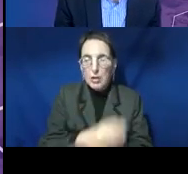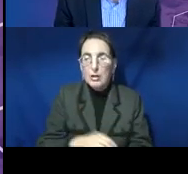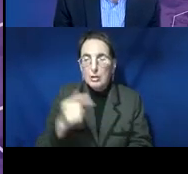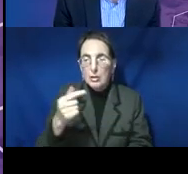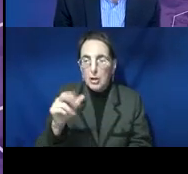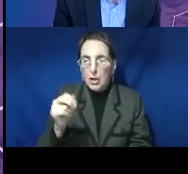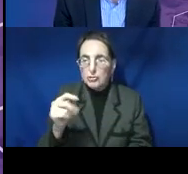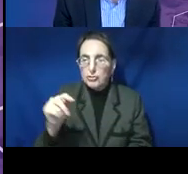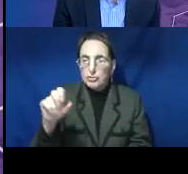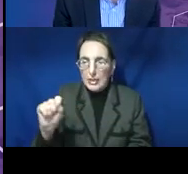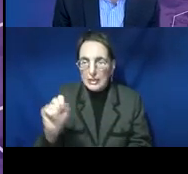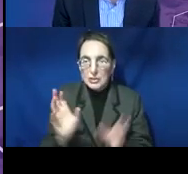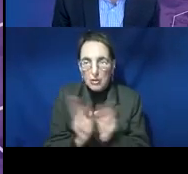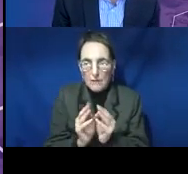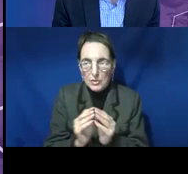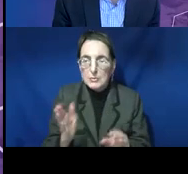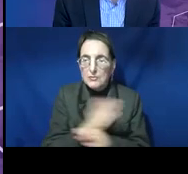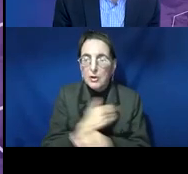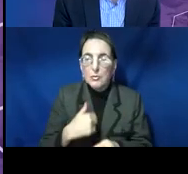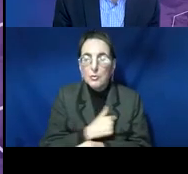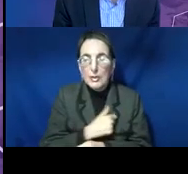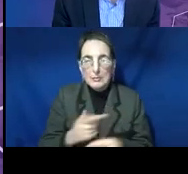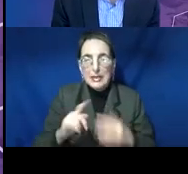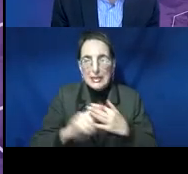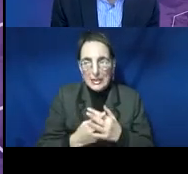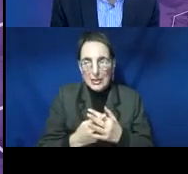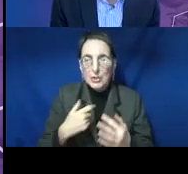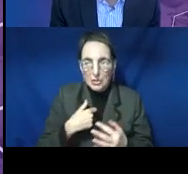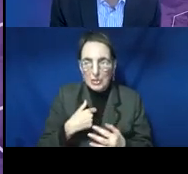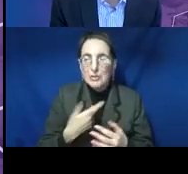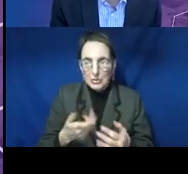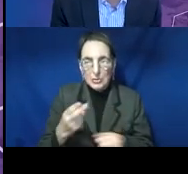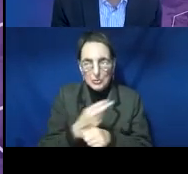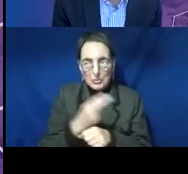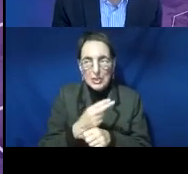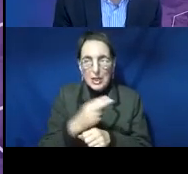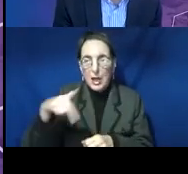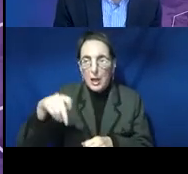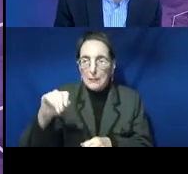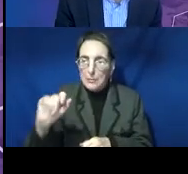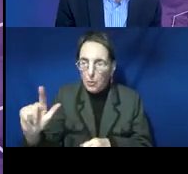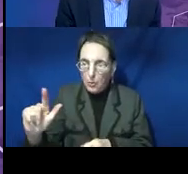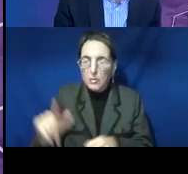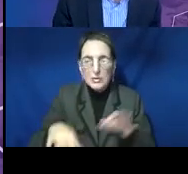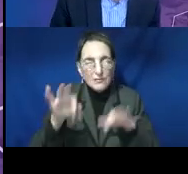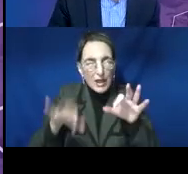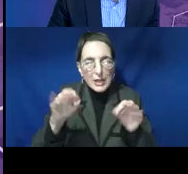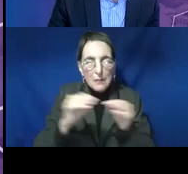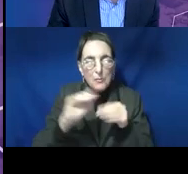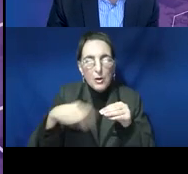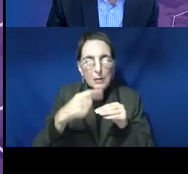take a poll to find out a little bit more about you. You may only be able to access this poll if you're viewing this from within the